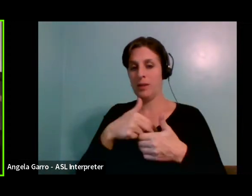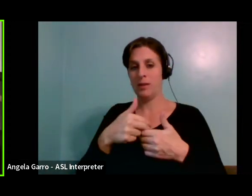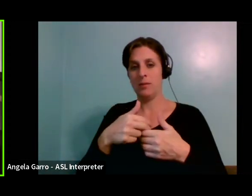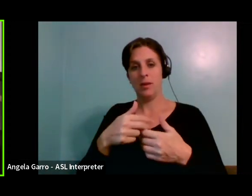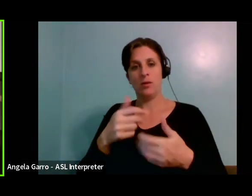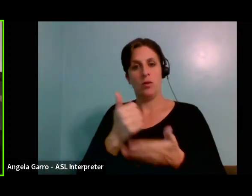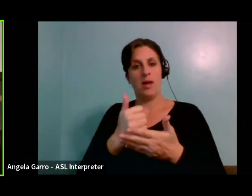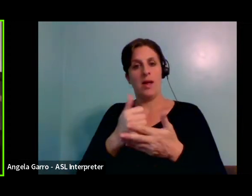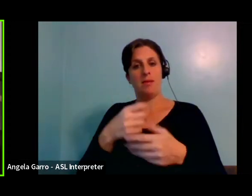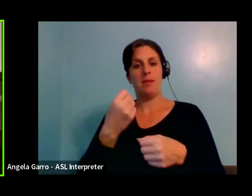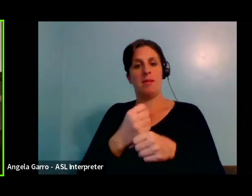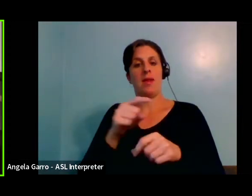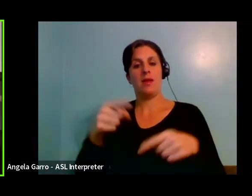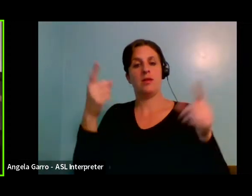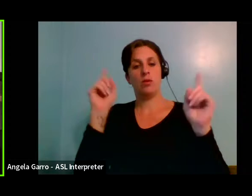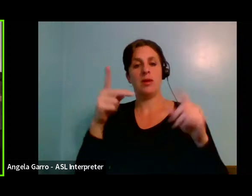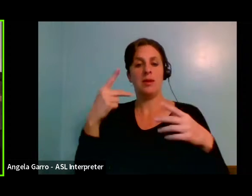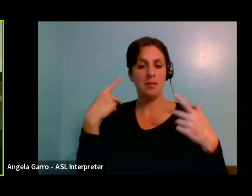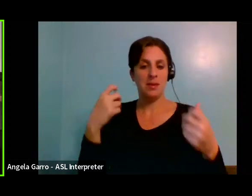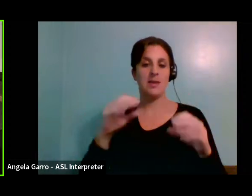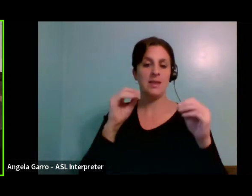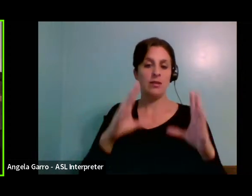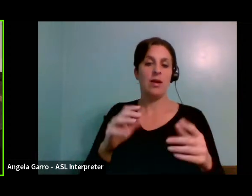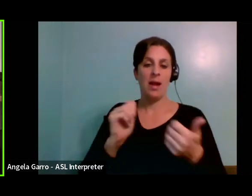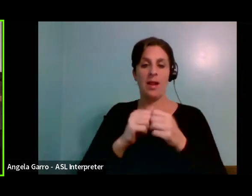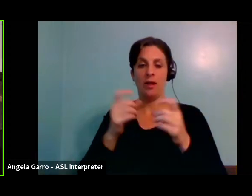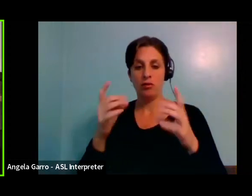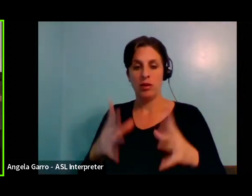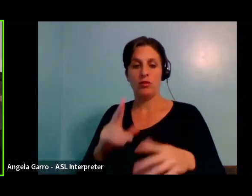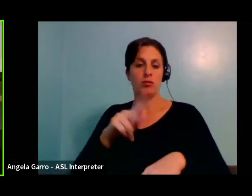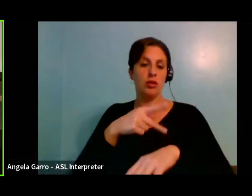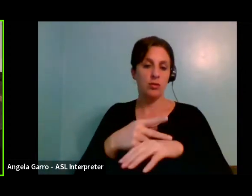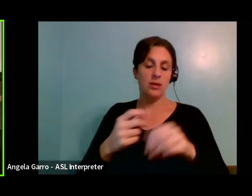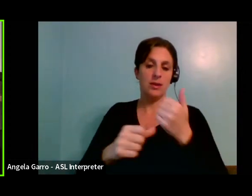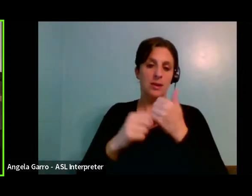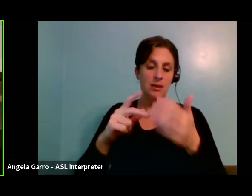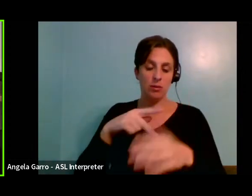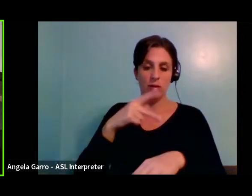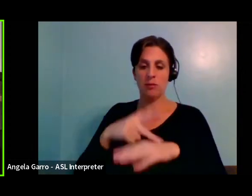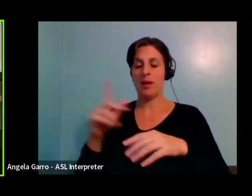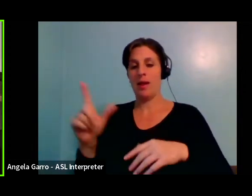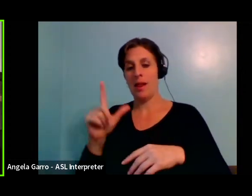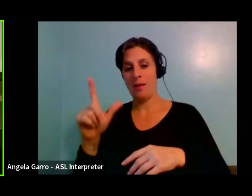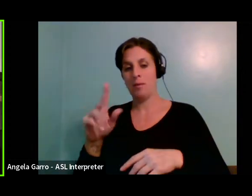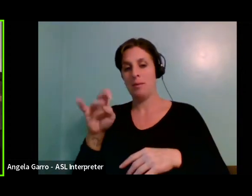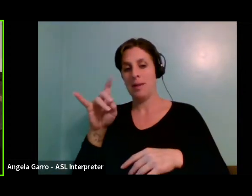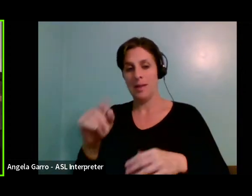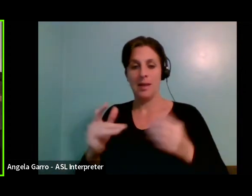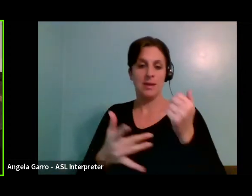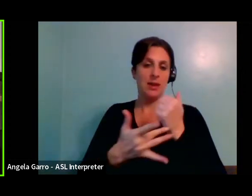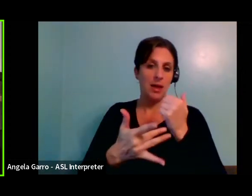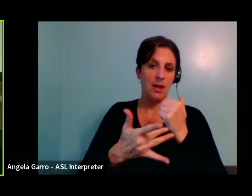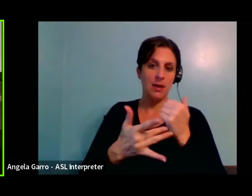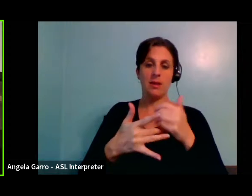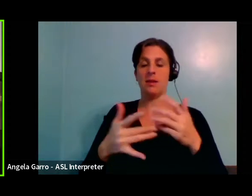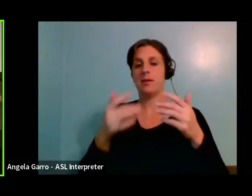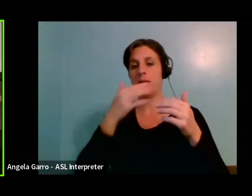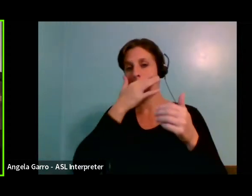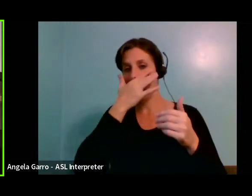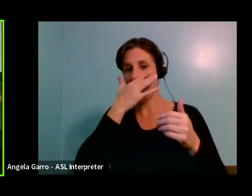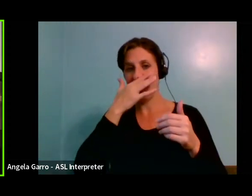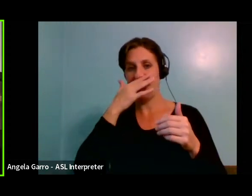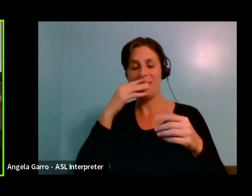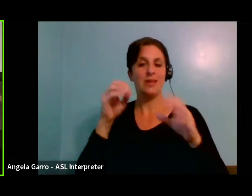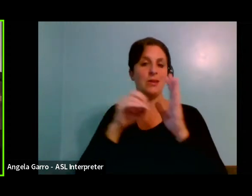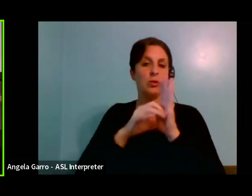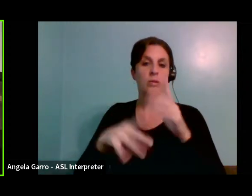From PE teachers to athletic directors to principals to assistant principals to library media techs and student